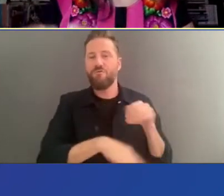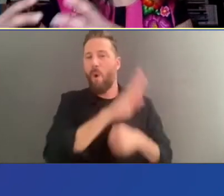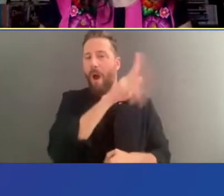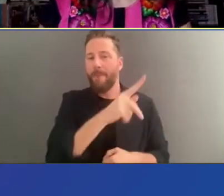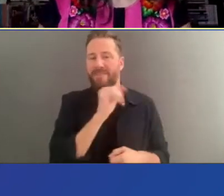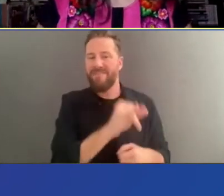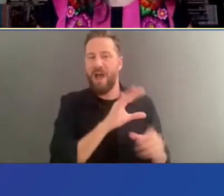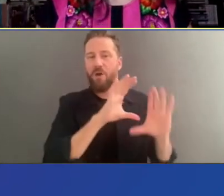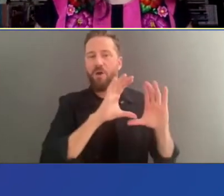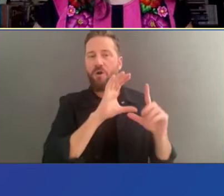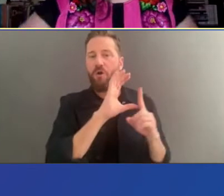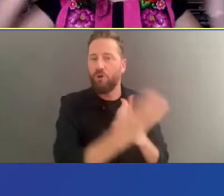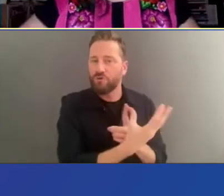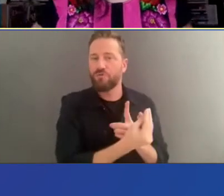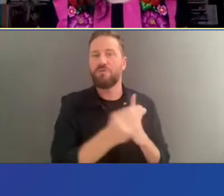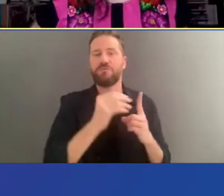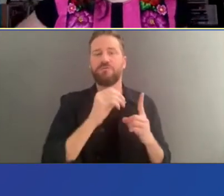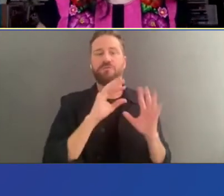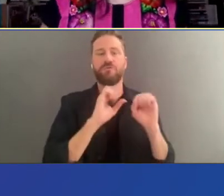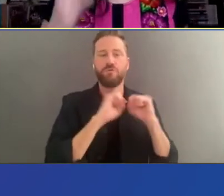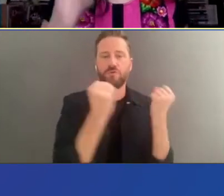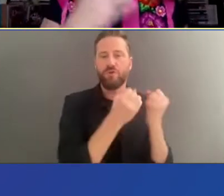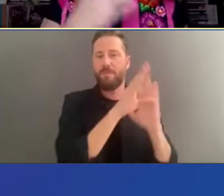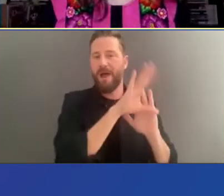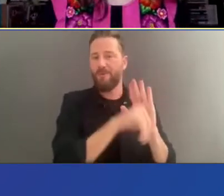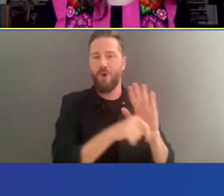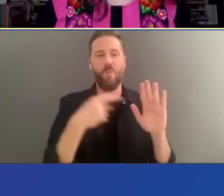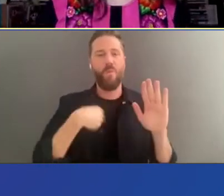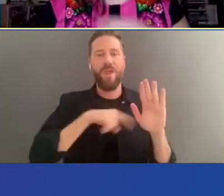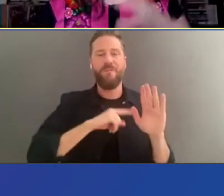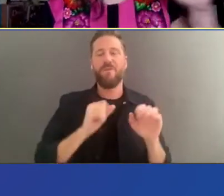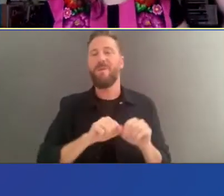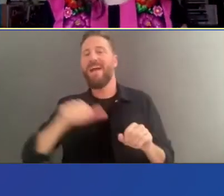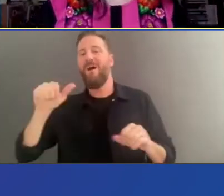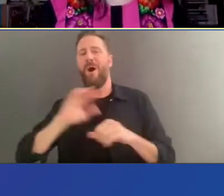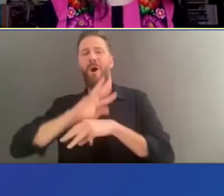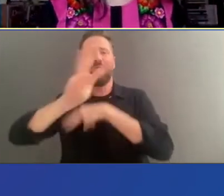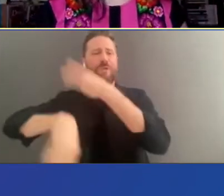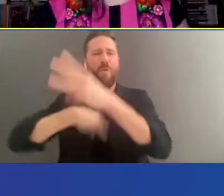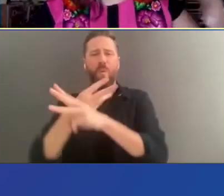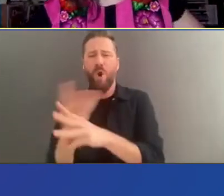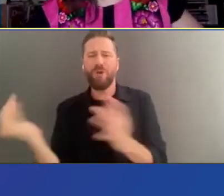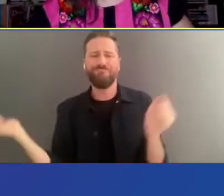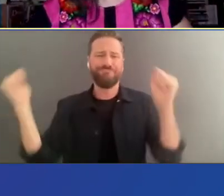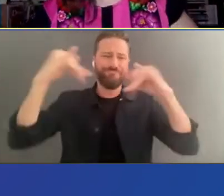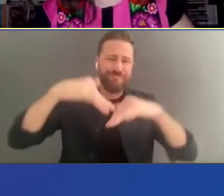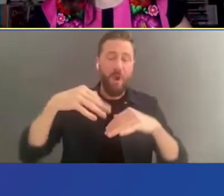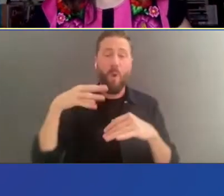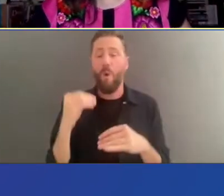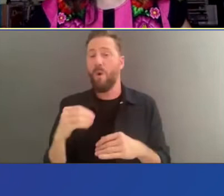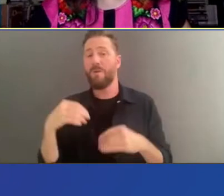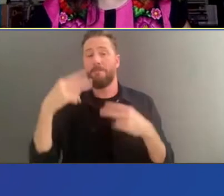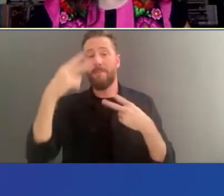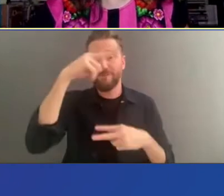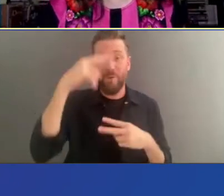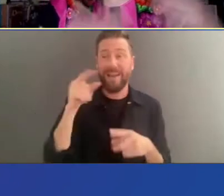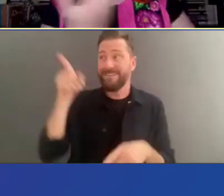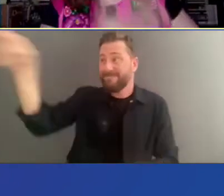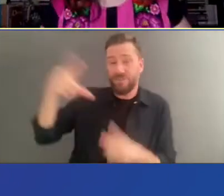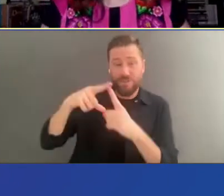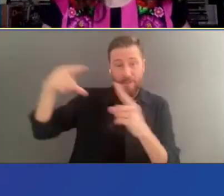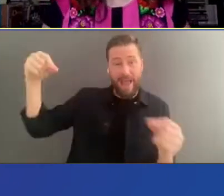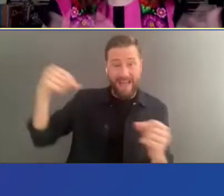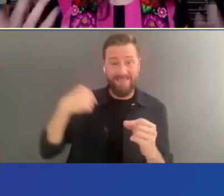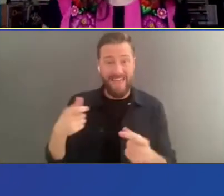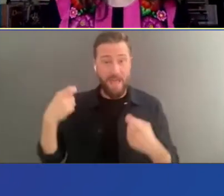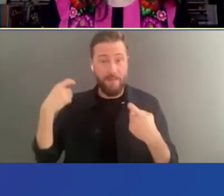and social background. We come from all over the world, other parts of Mexico, other parts of the United States. Even in Japan, they practice this style of music. It's